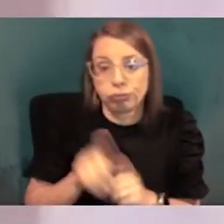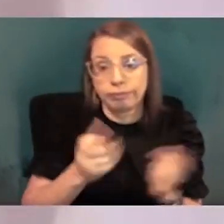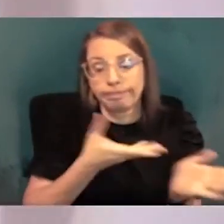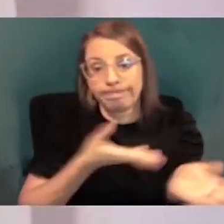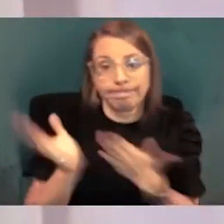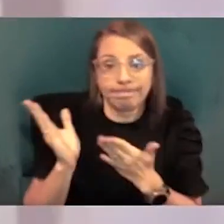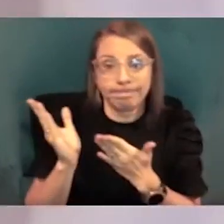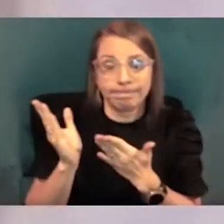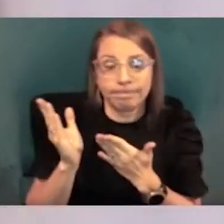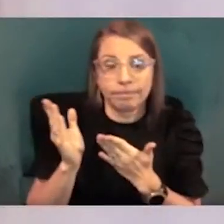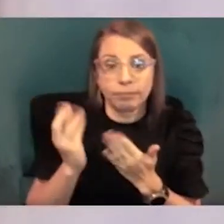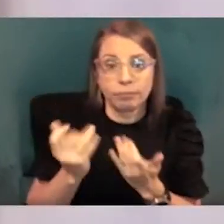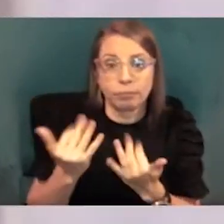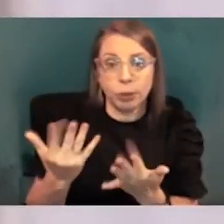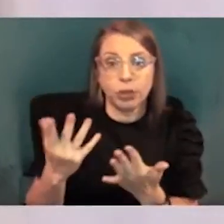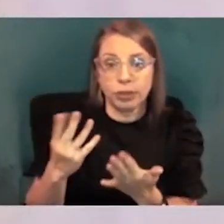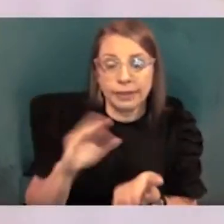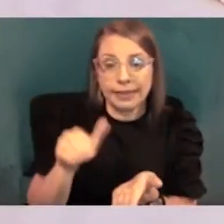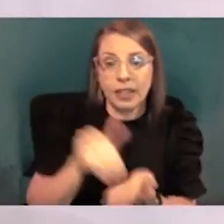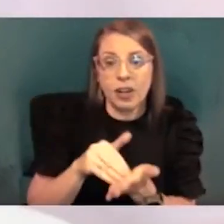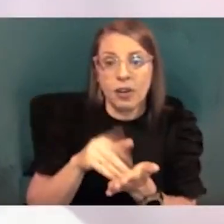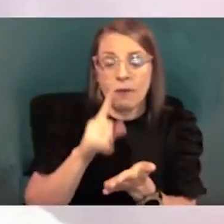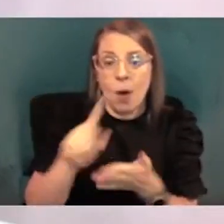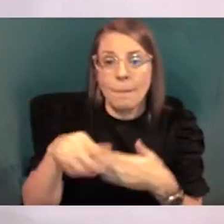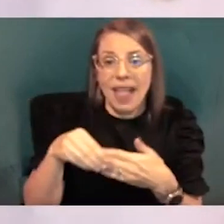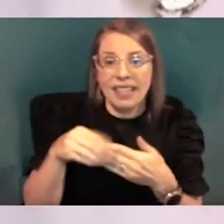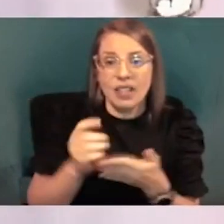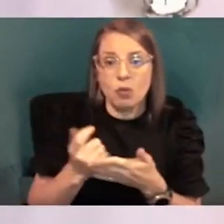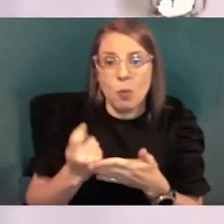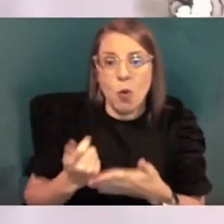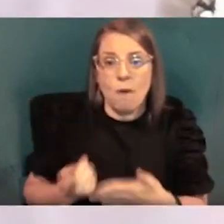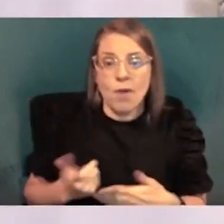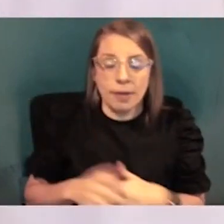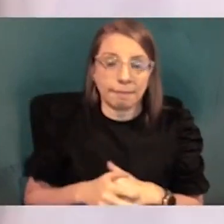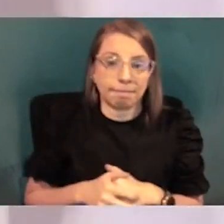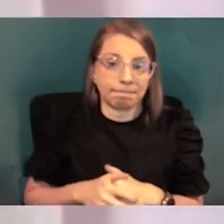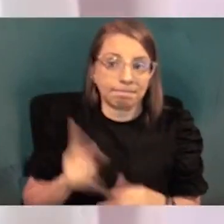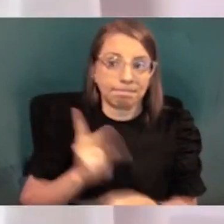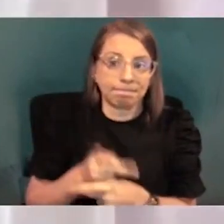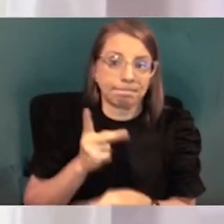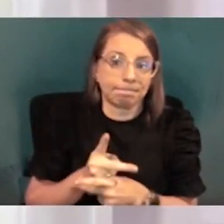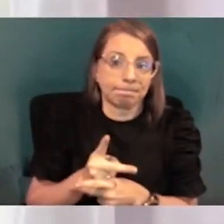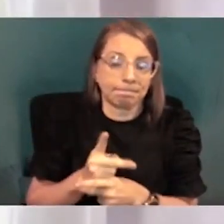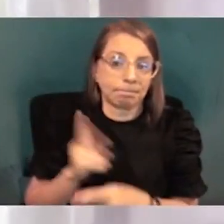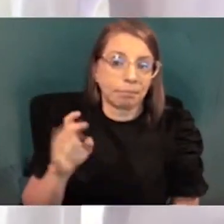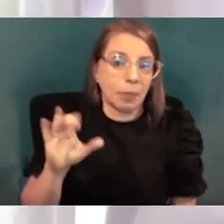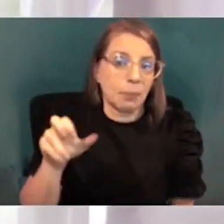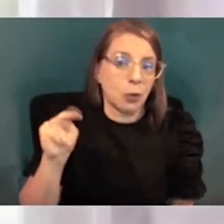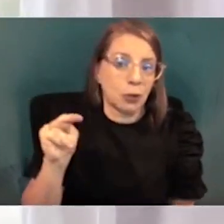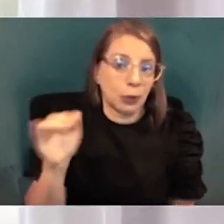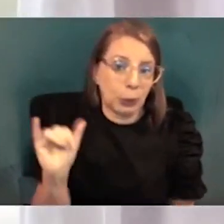you're making a trip to the burn center to get that plastic removed and take care of that burn. So.